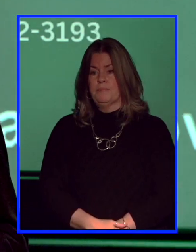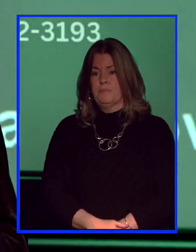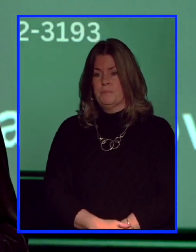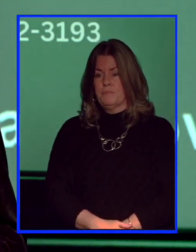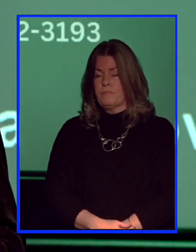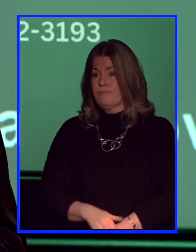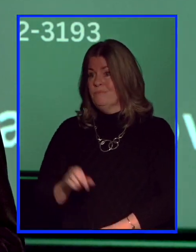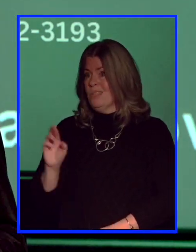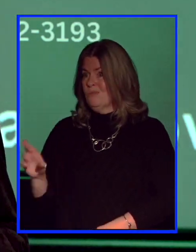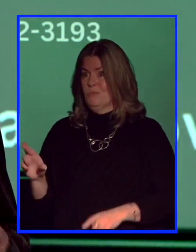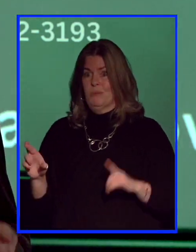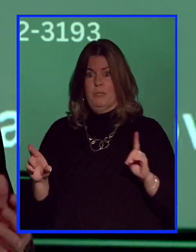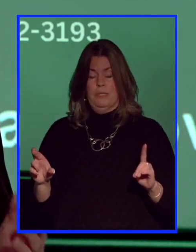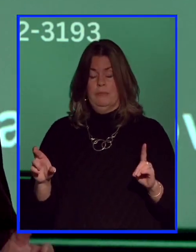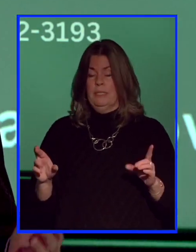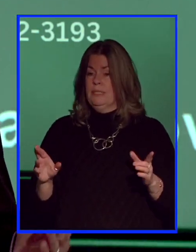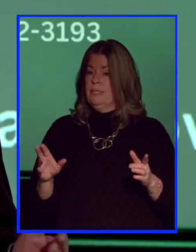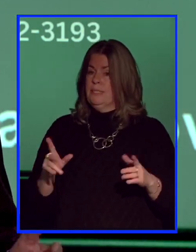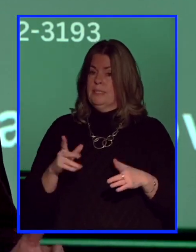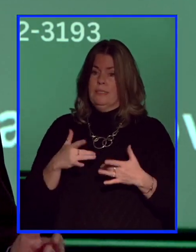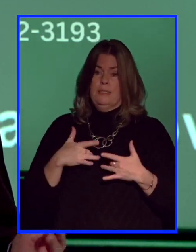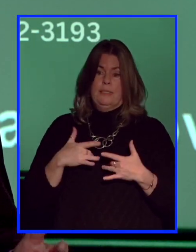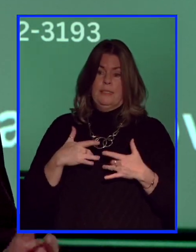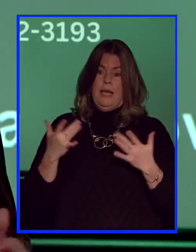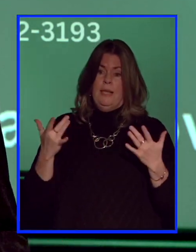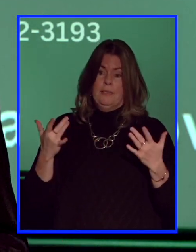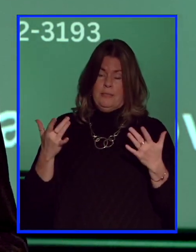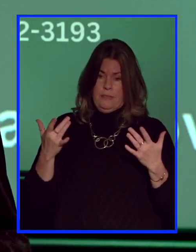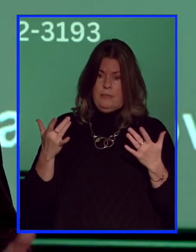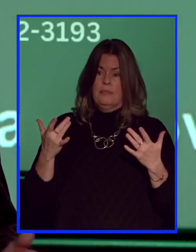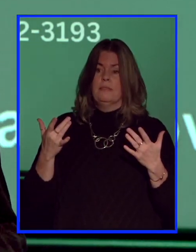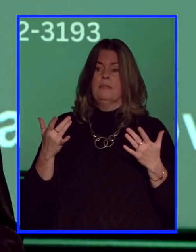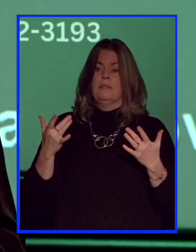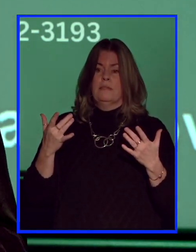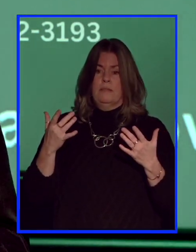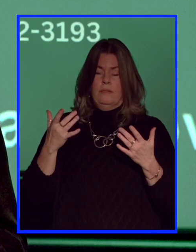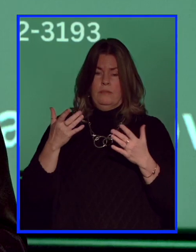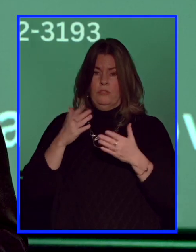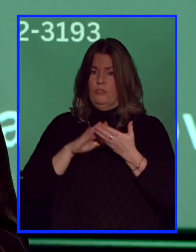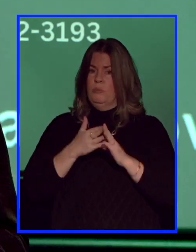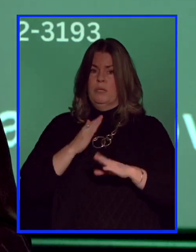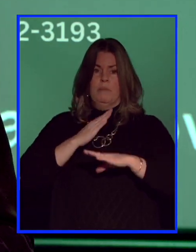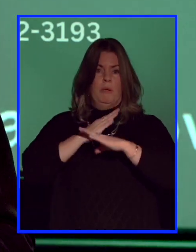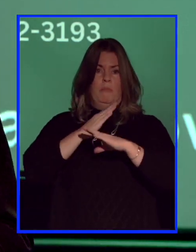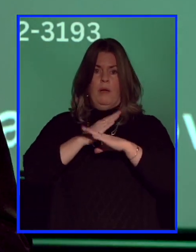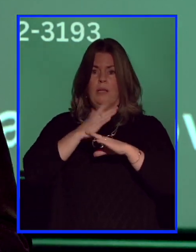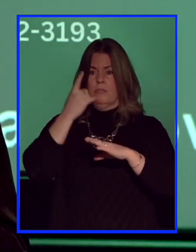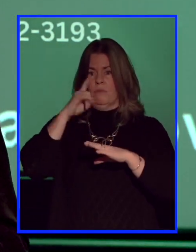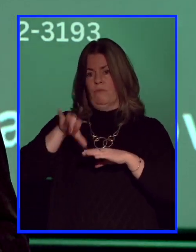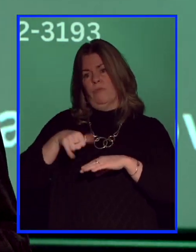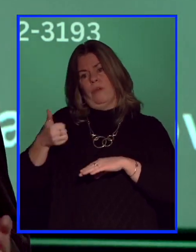it's a Republican or Democrat, it tends to get loaded up with things that make it impossible for the other side to vote.